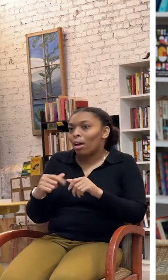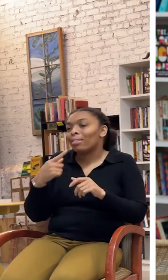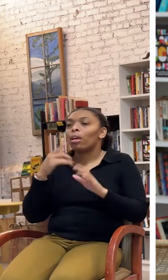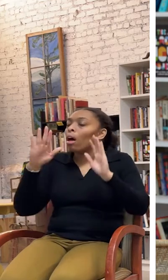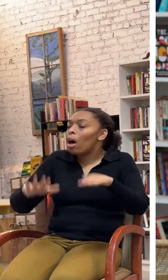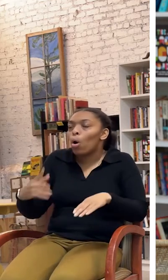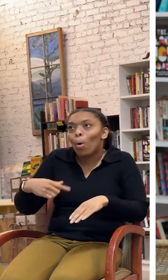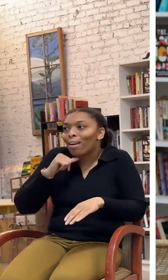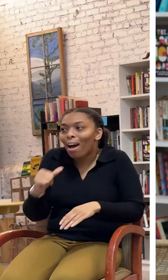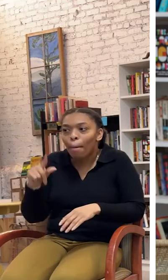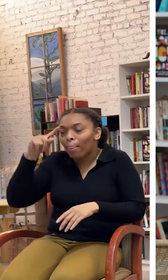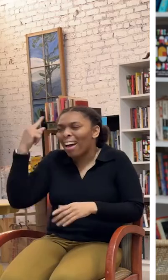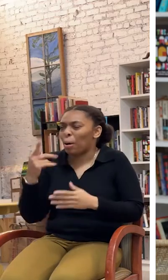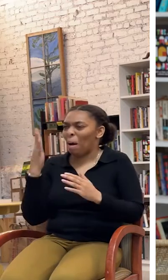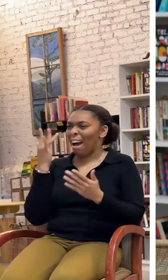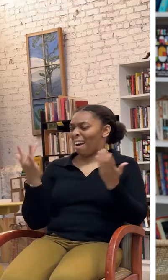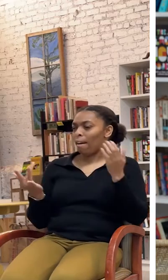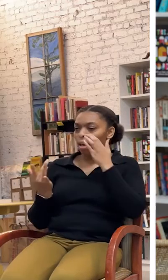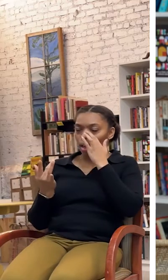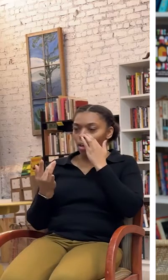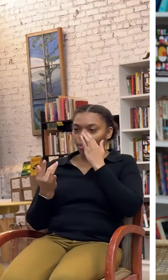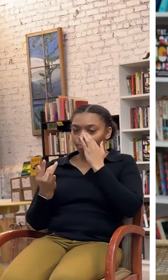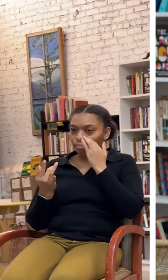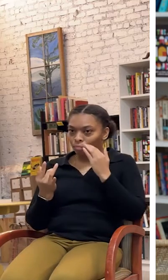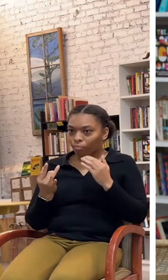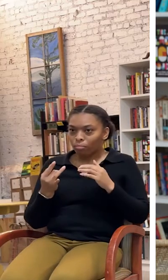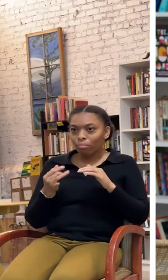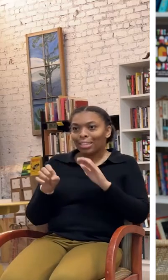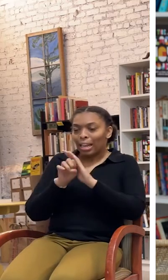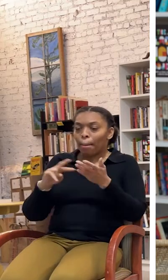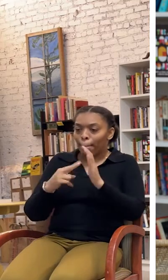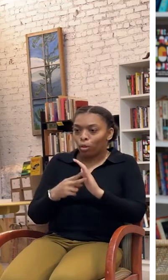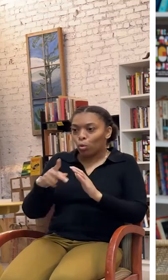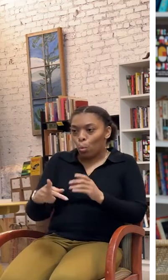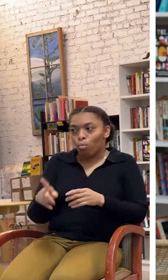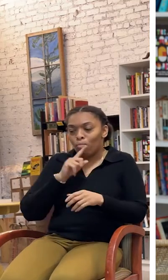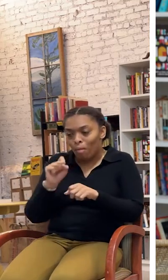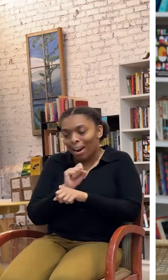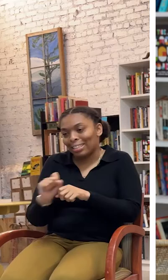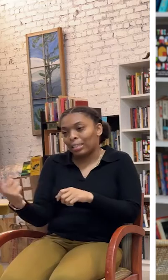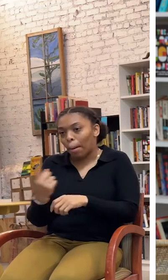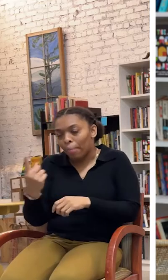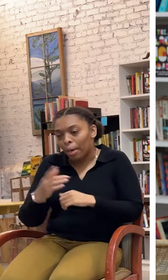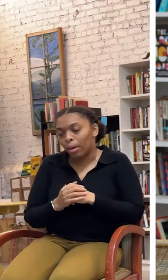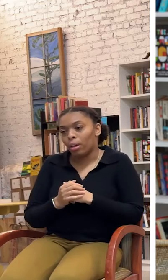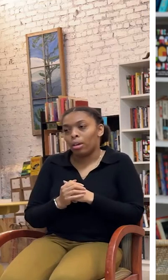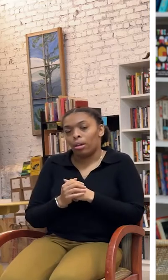not something. That's an identity is not to be something, it's to be something. So that we have to be more than the thing we're